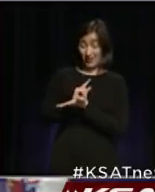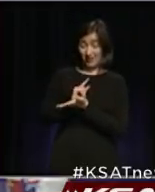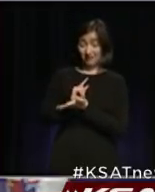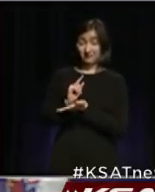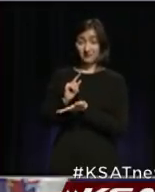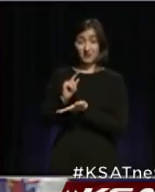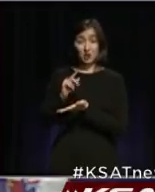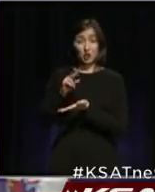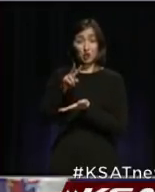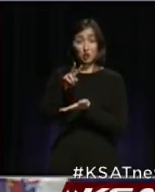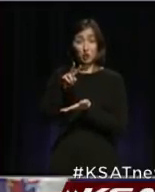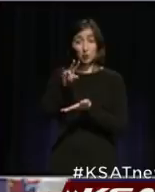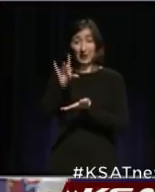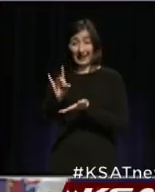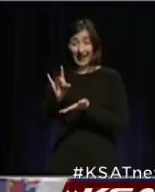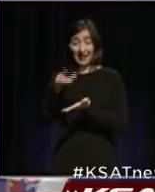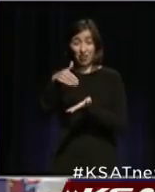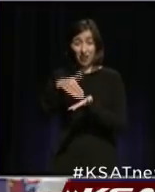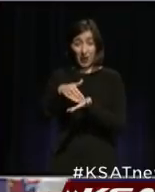28,500, almost all of them